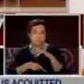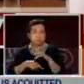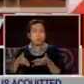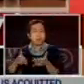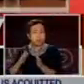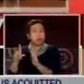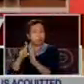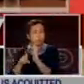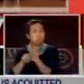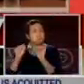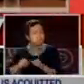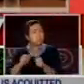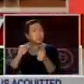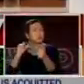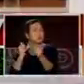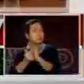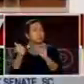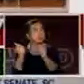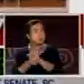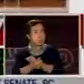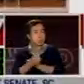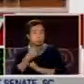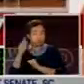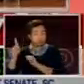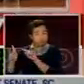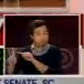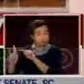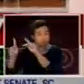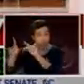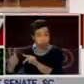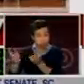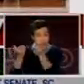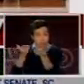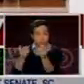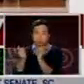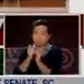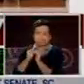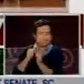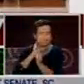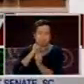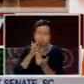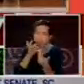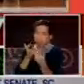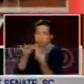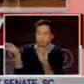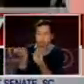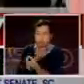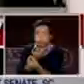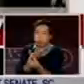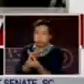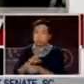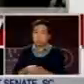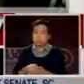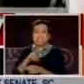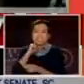by the person who submitted it. Thus, it is not impeachable because it is not in the same class as